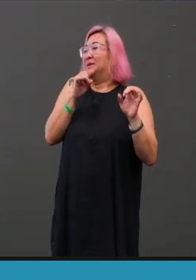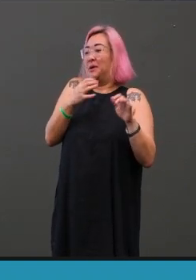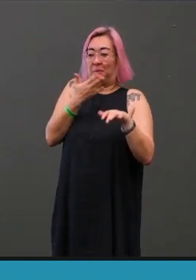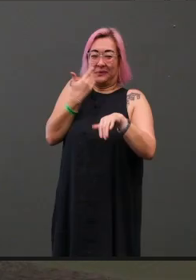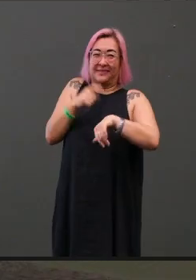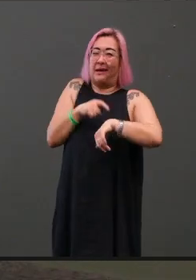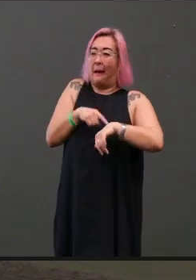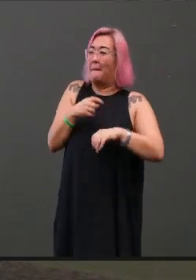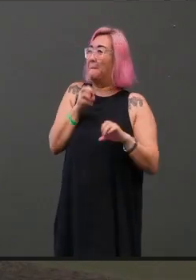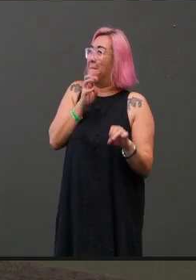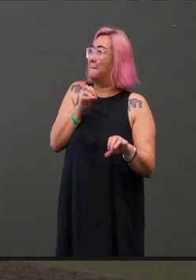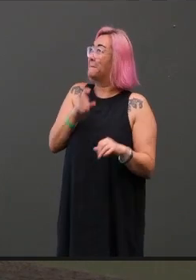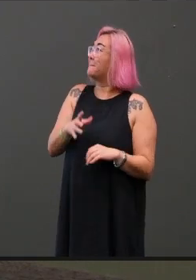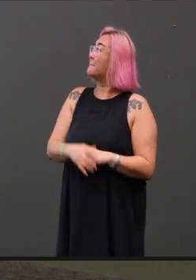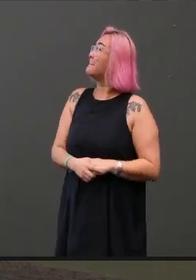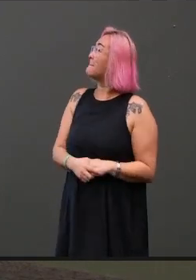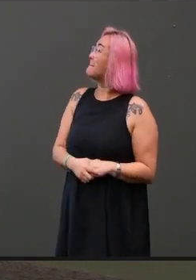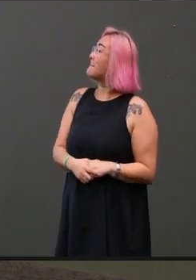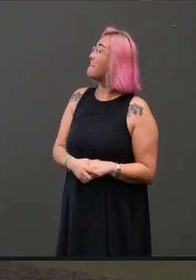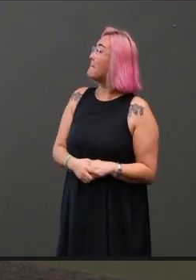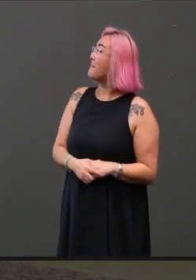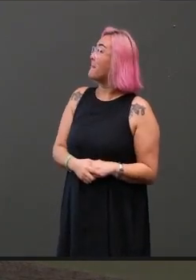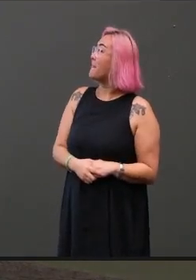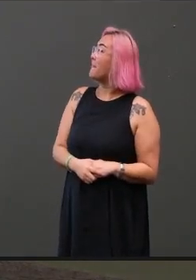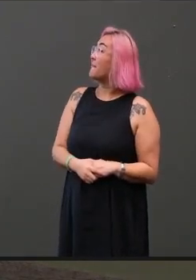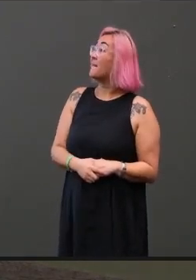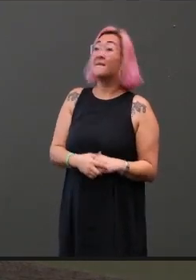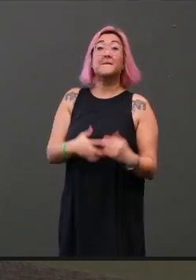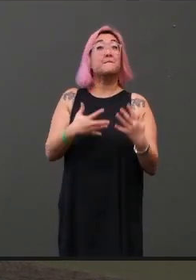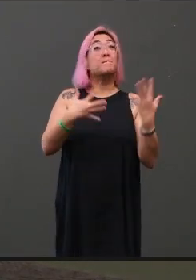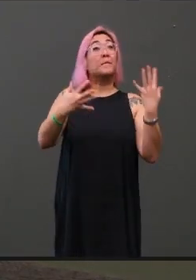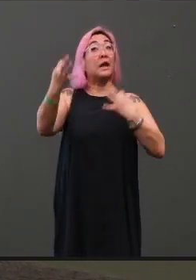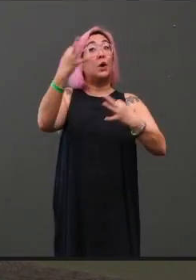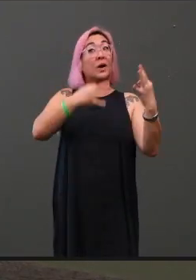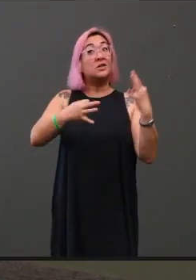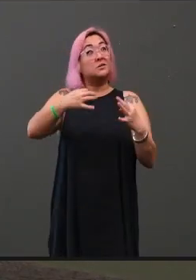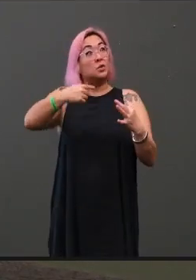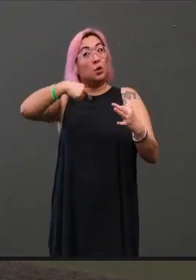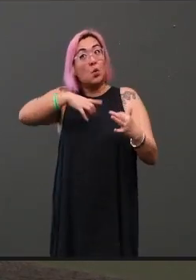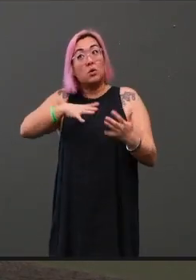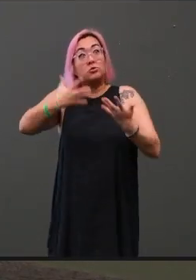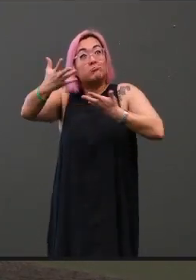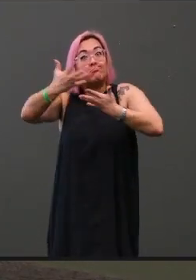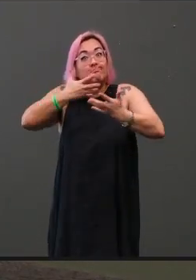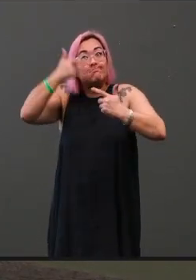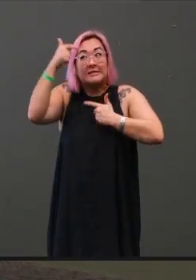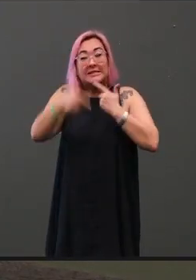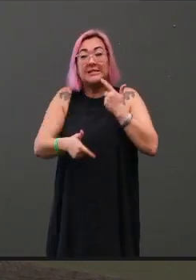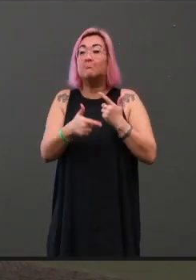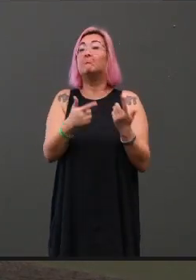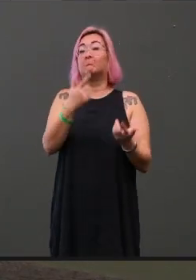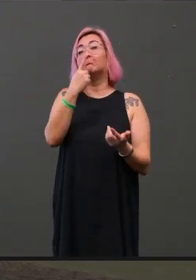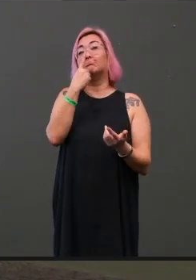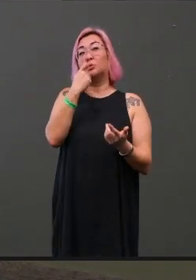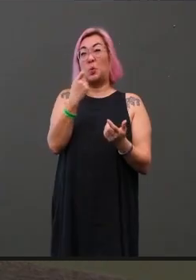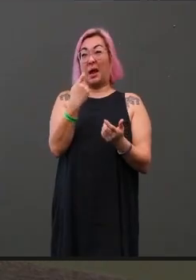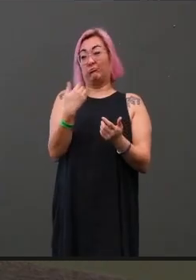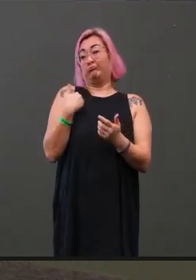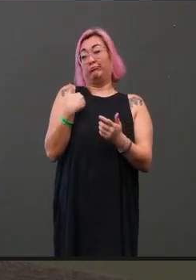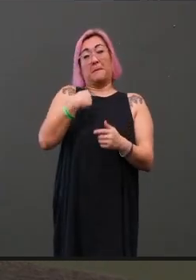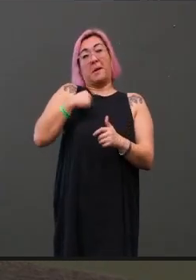obviously. So if you have any questions or want to go into depth on some of this stuff, just talk to me after this talk now